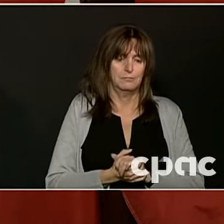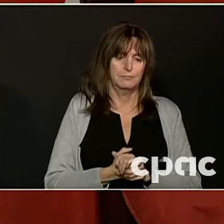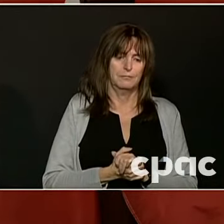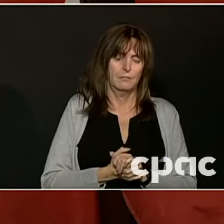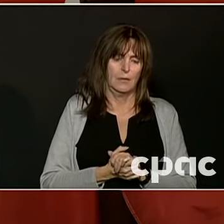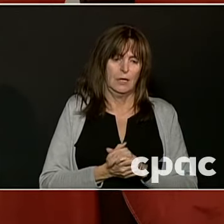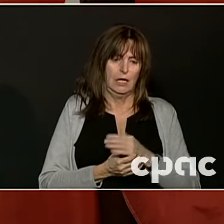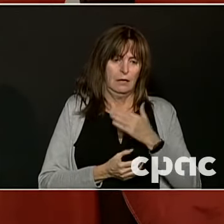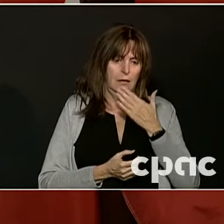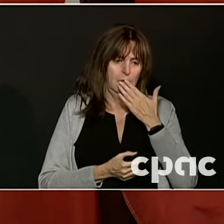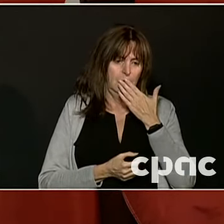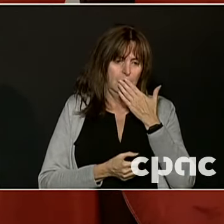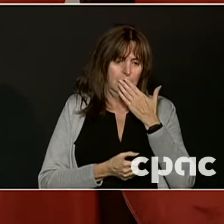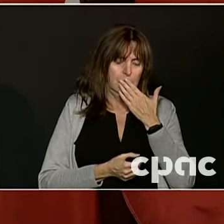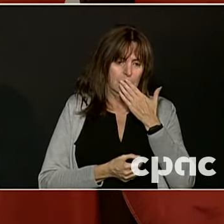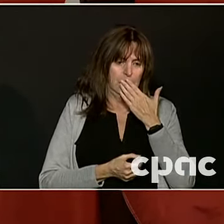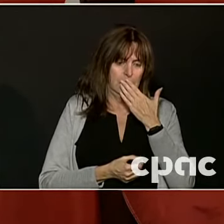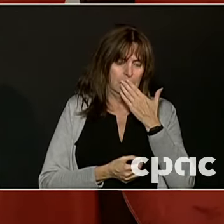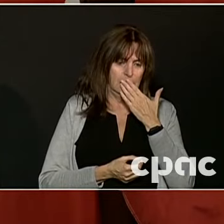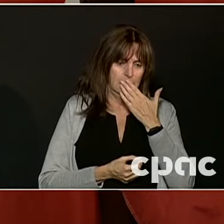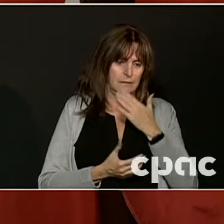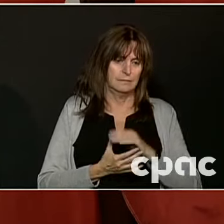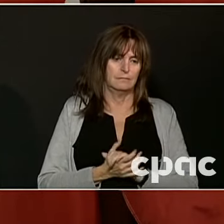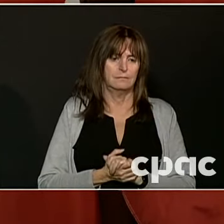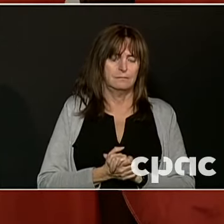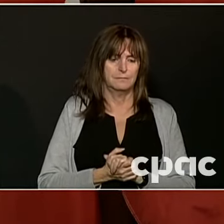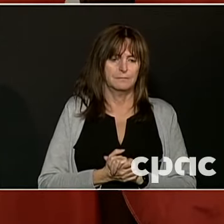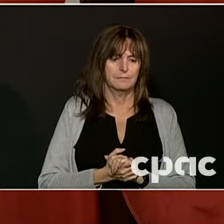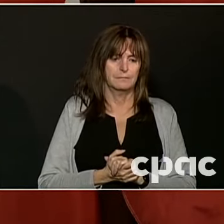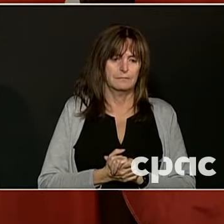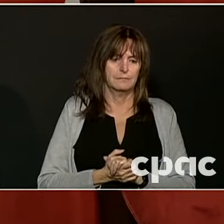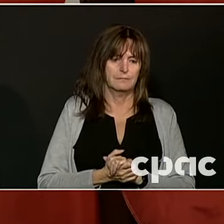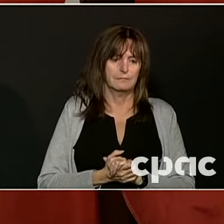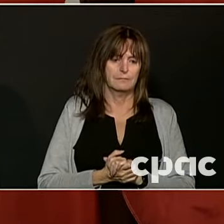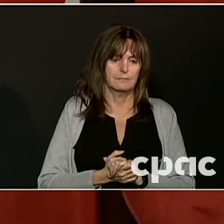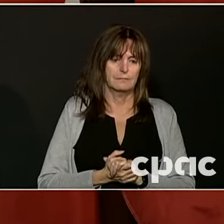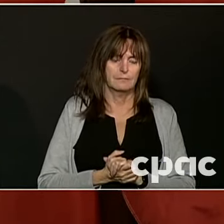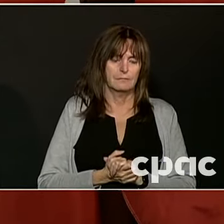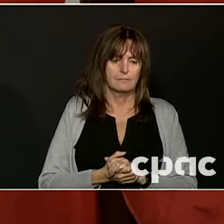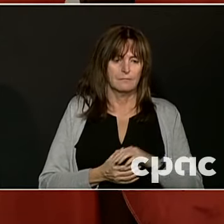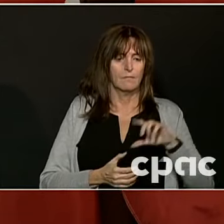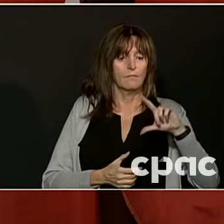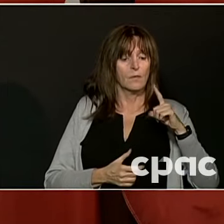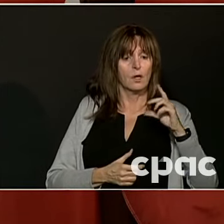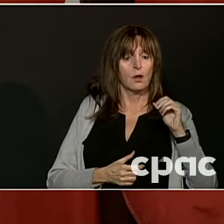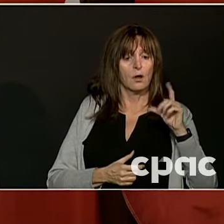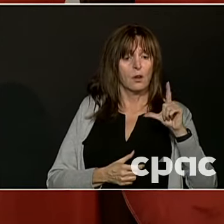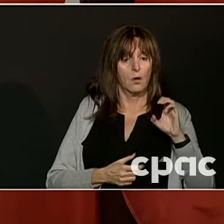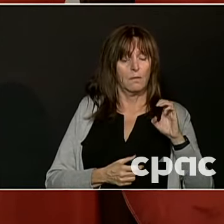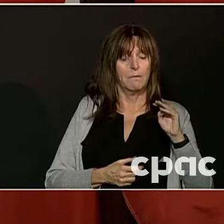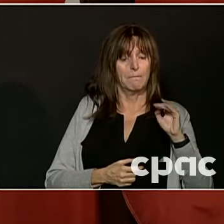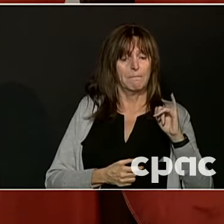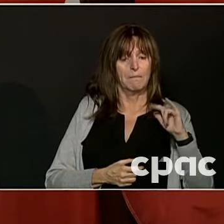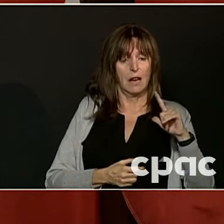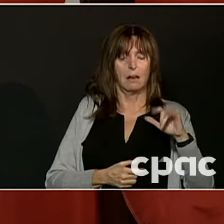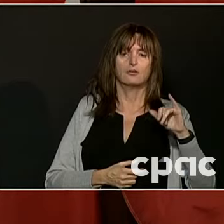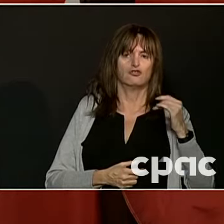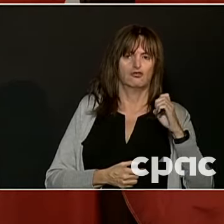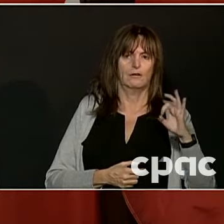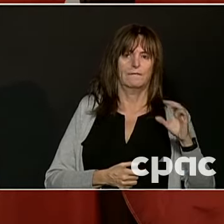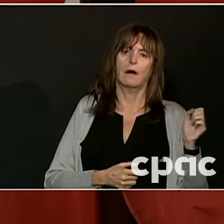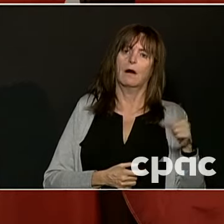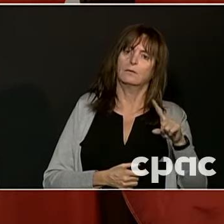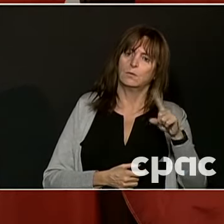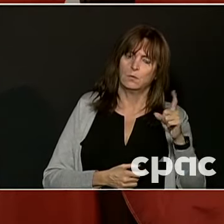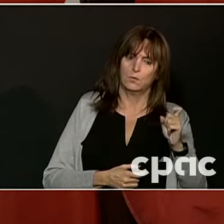please. Your first question comes from Jeff Gray with the Globe and Mail. Please go ahead. Thank you. Hi, doctors. I wanted